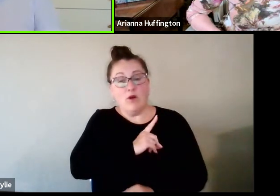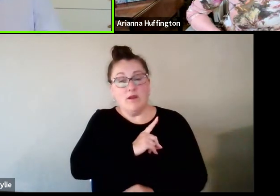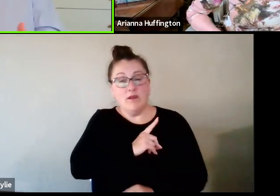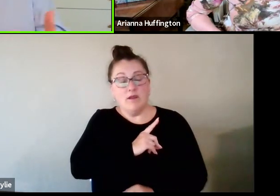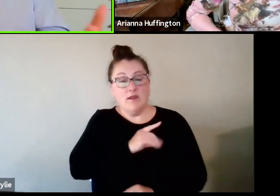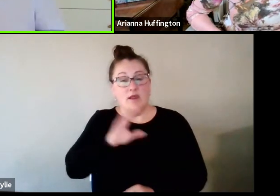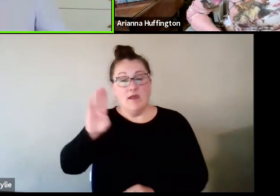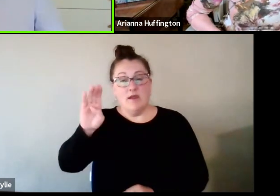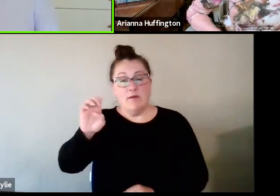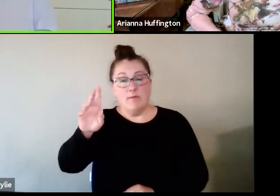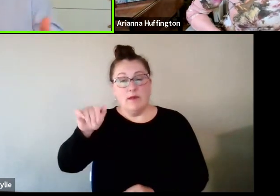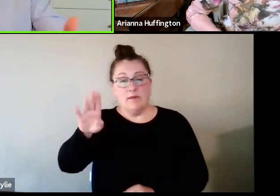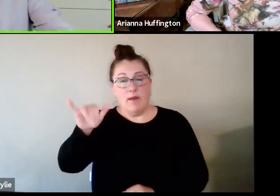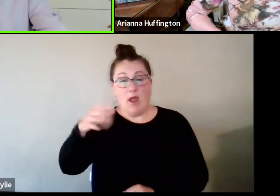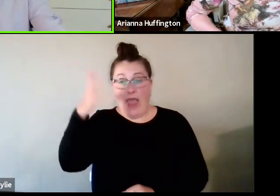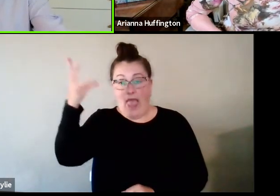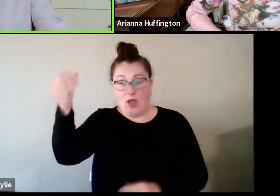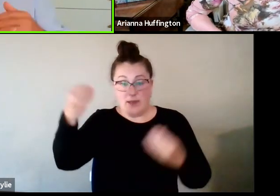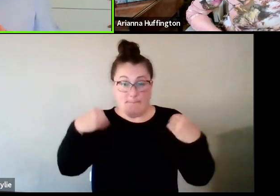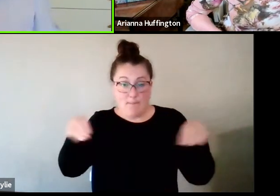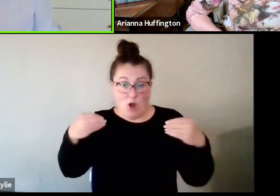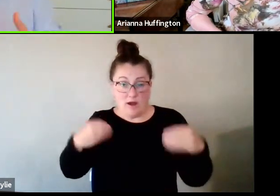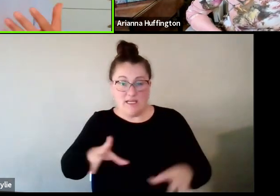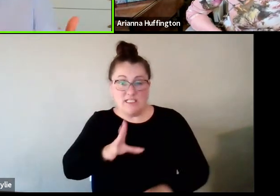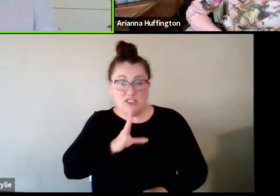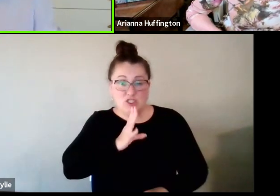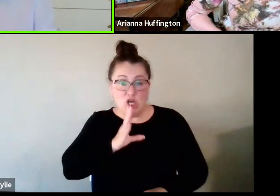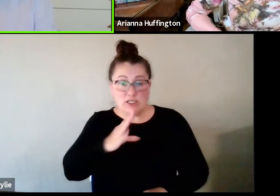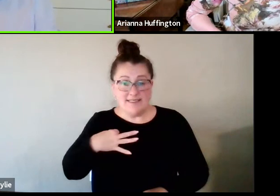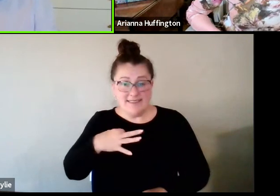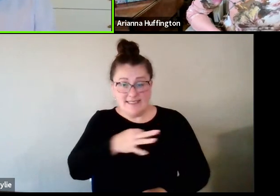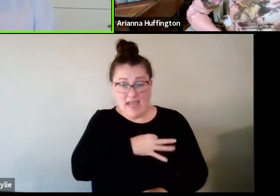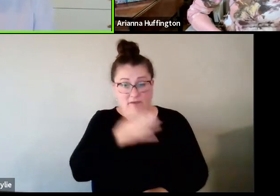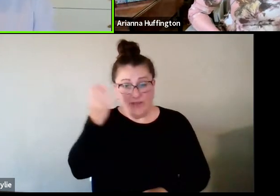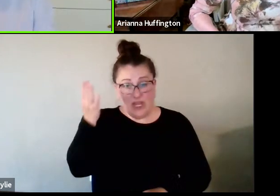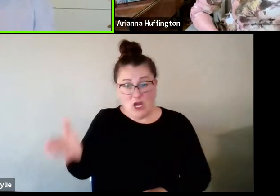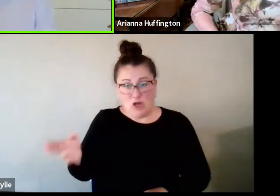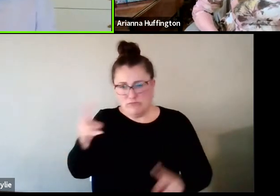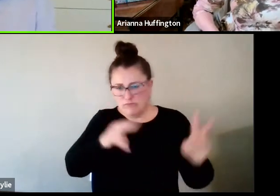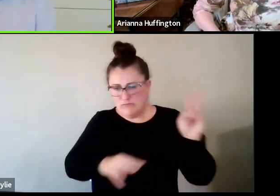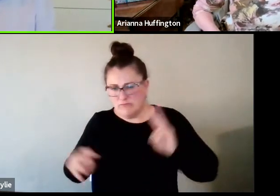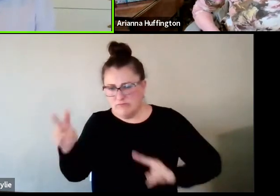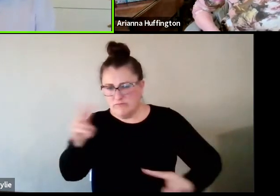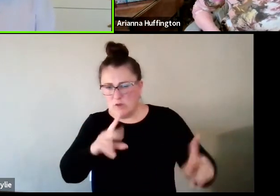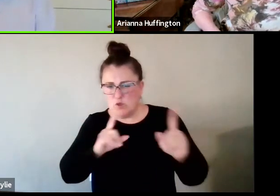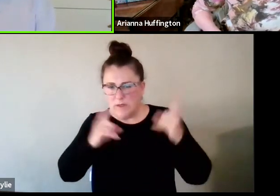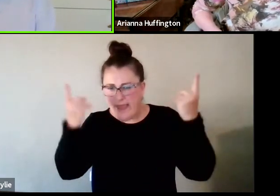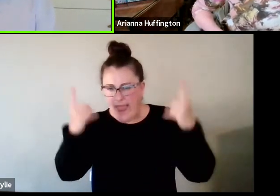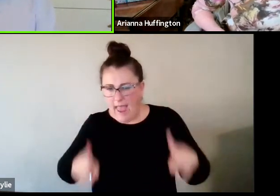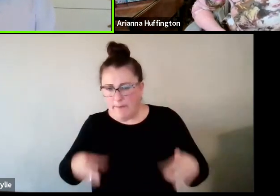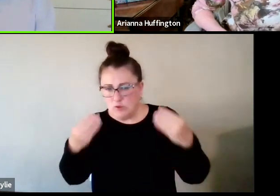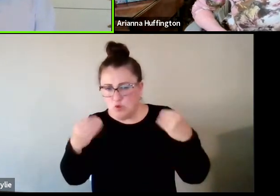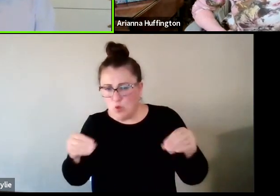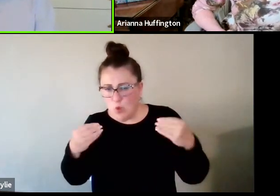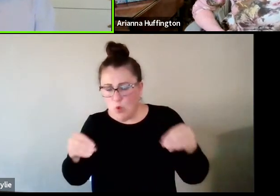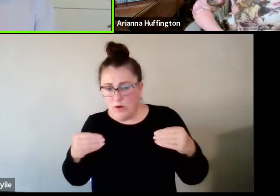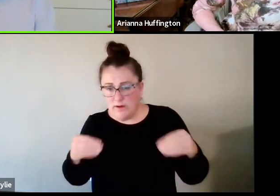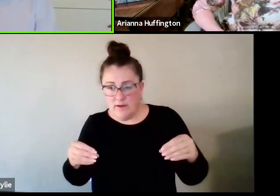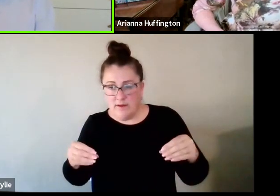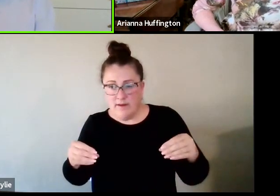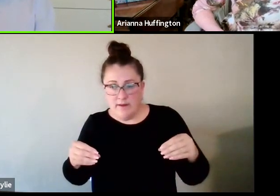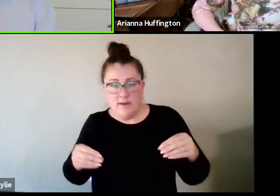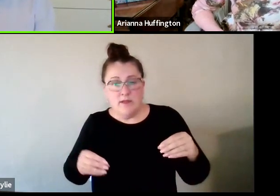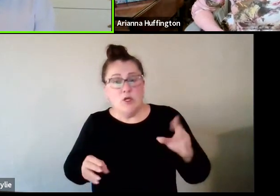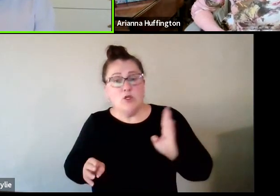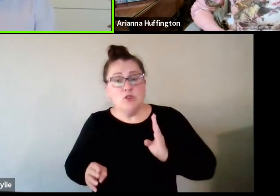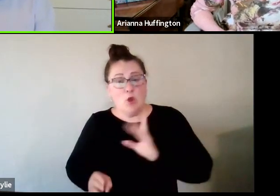board to a market. They would talk to frontline employees. They would see what's really happening on the front line. So as board